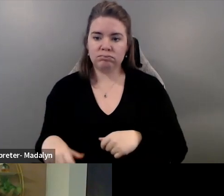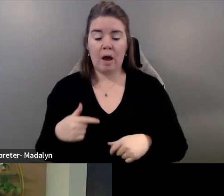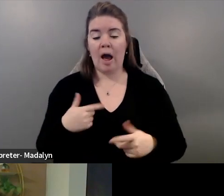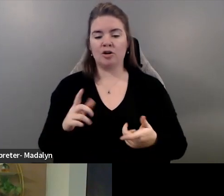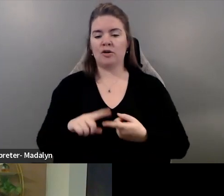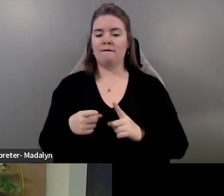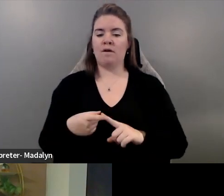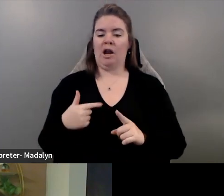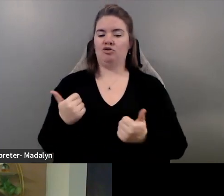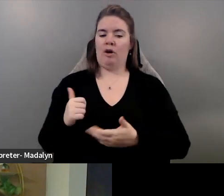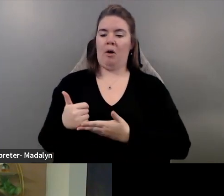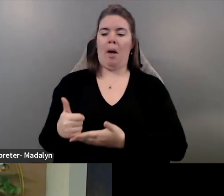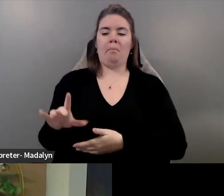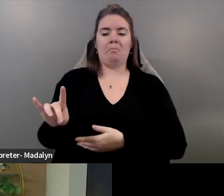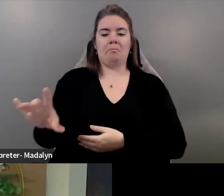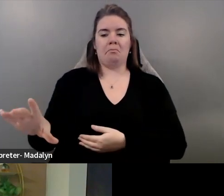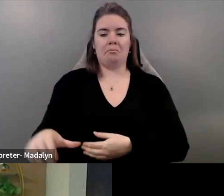out.